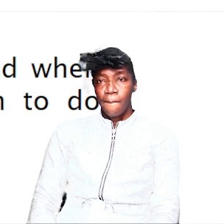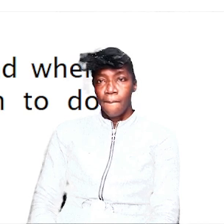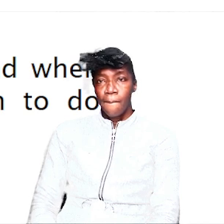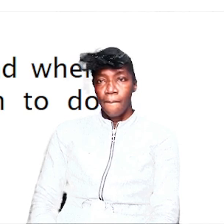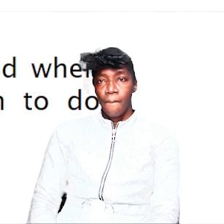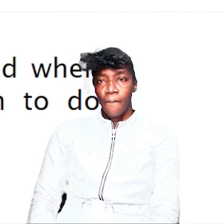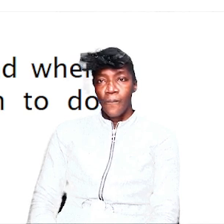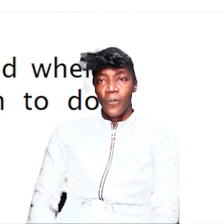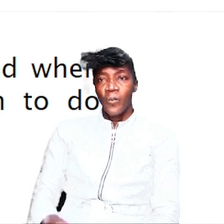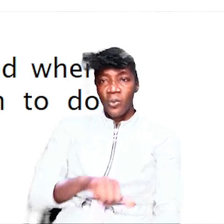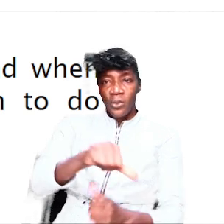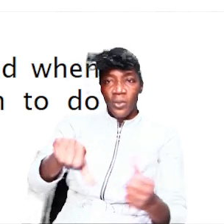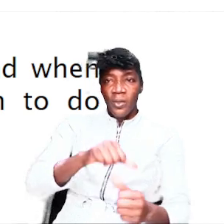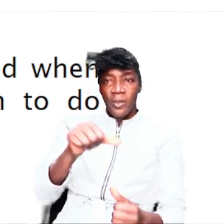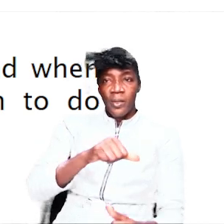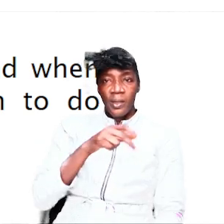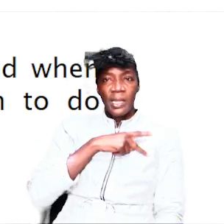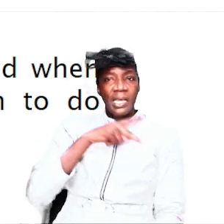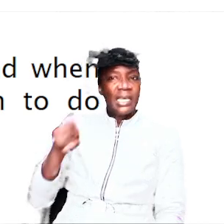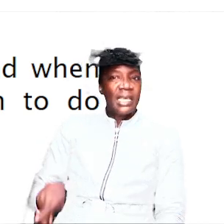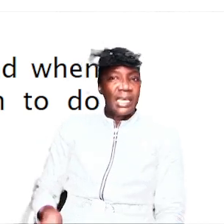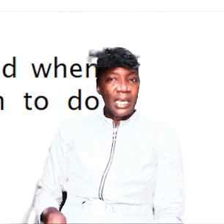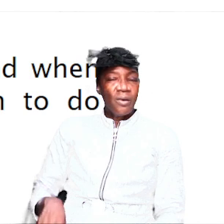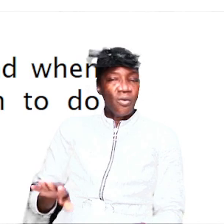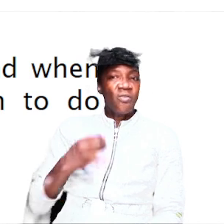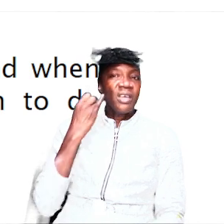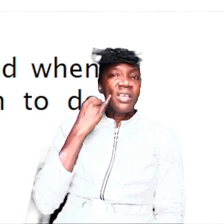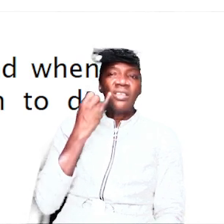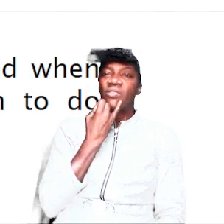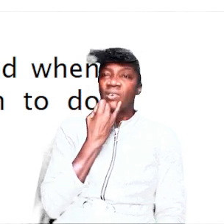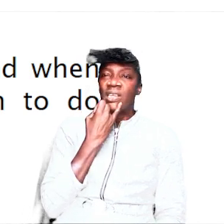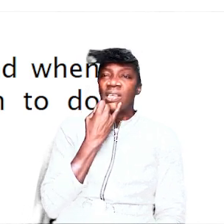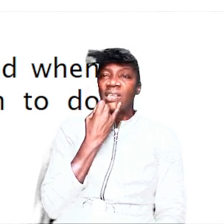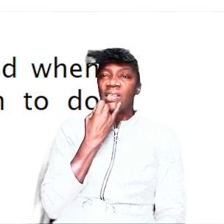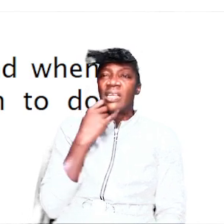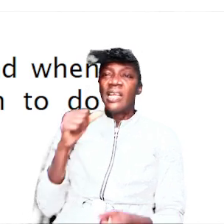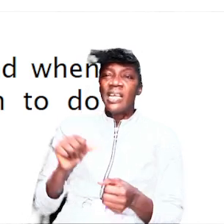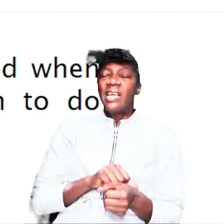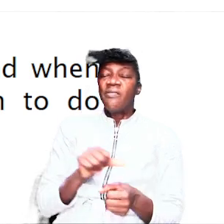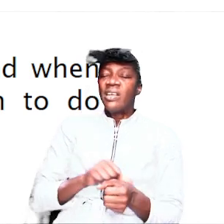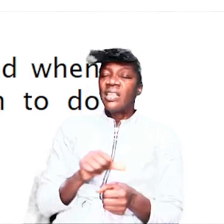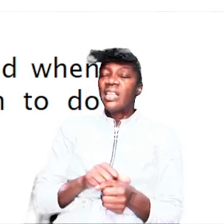So Saul was anointed and appointed king over Israel, and he did everything